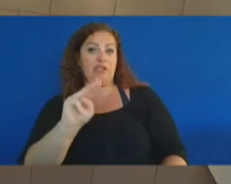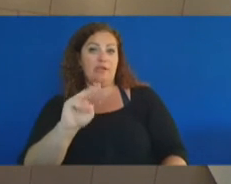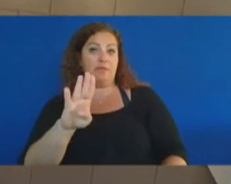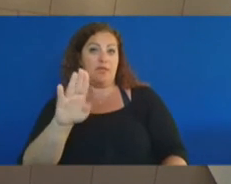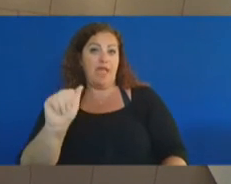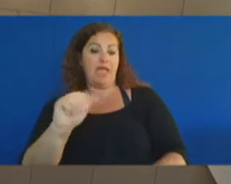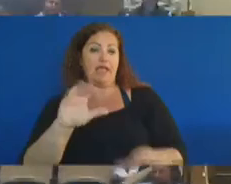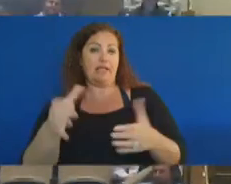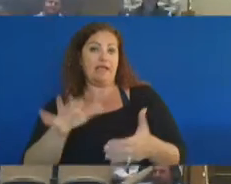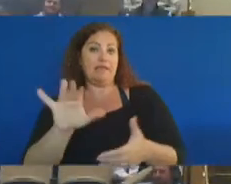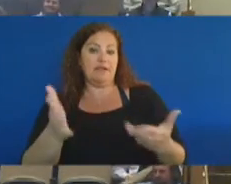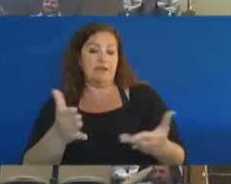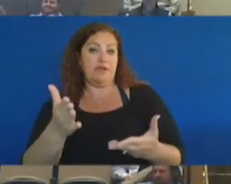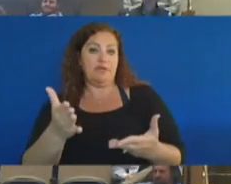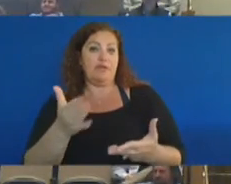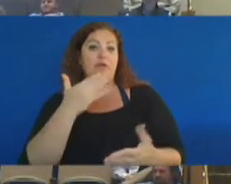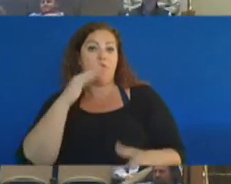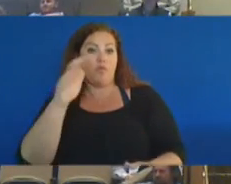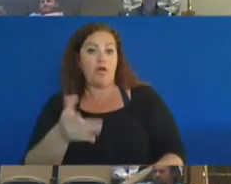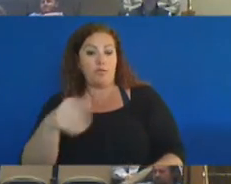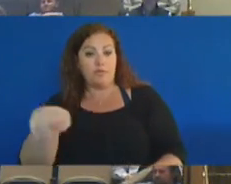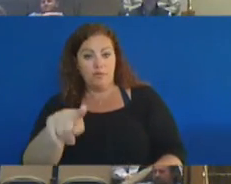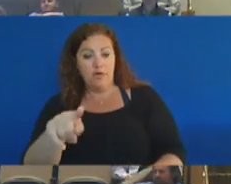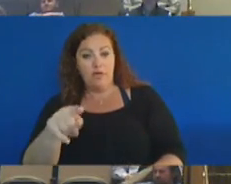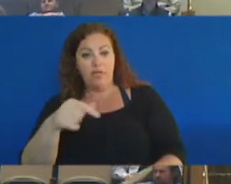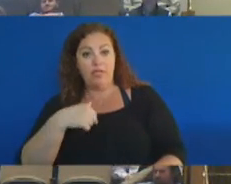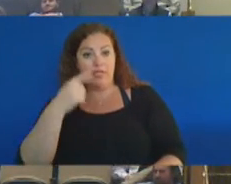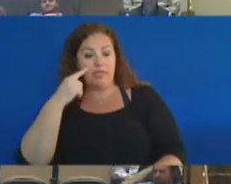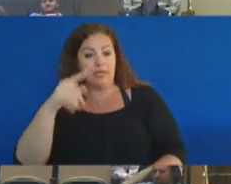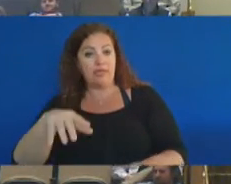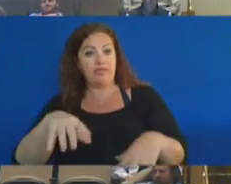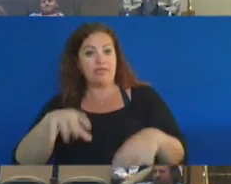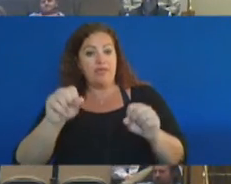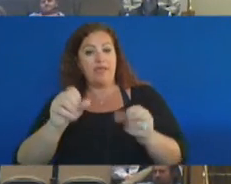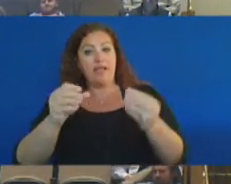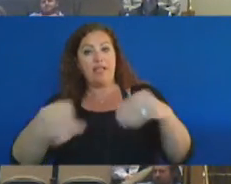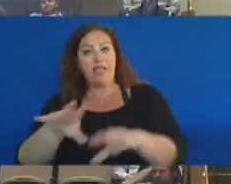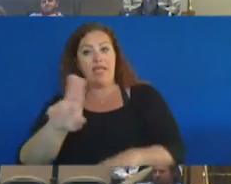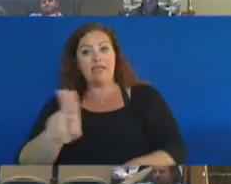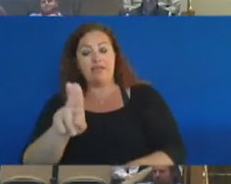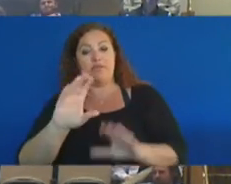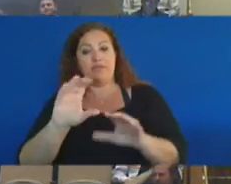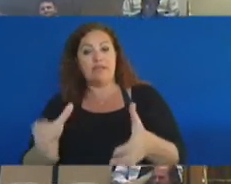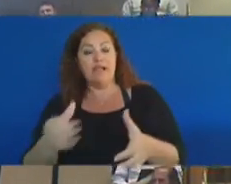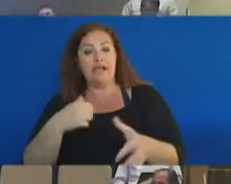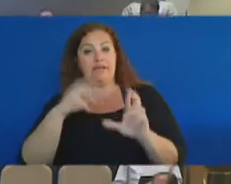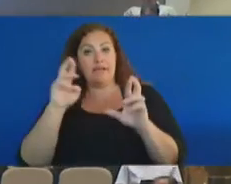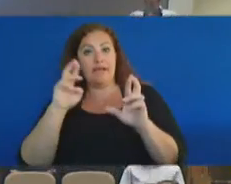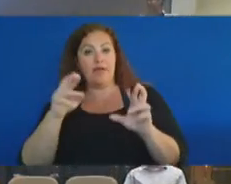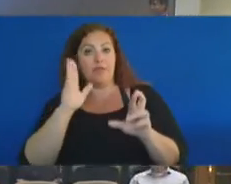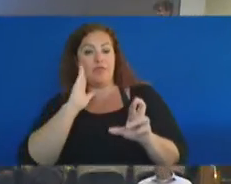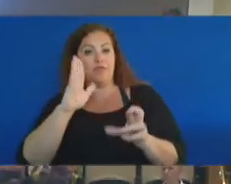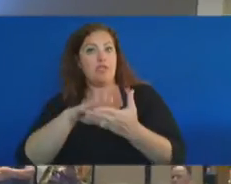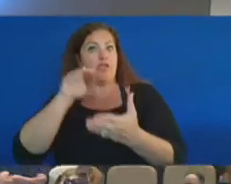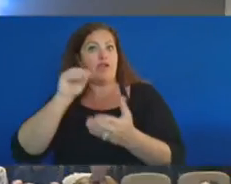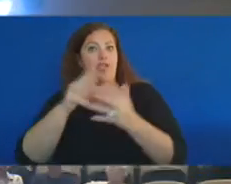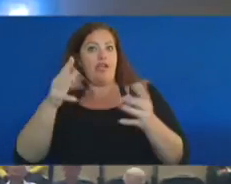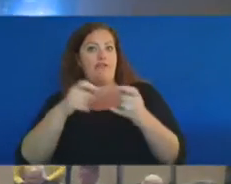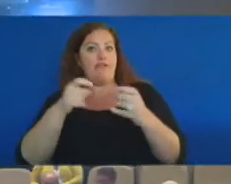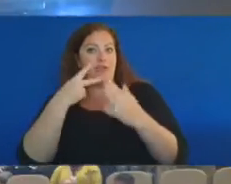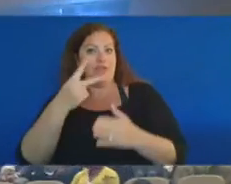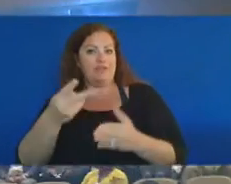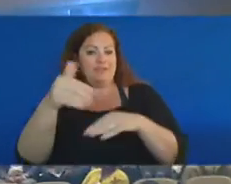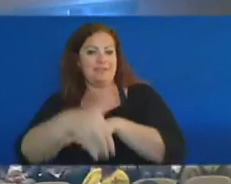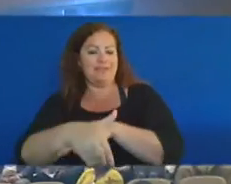tonight welcome to you all I GL that you're taking a land use class so I hope you will be enlightened by what you see tonight